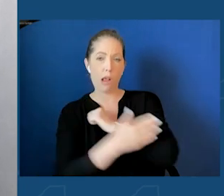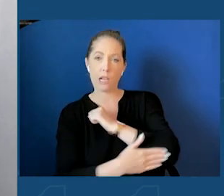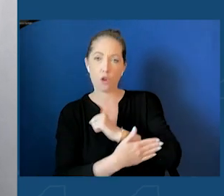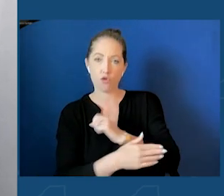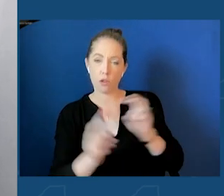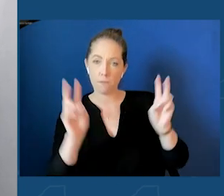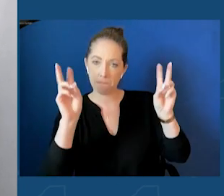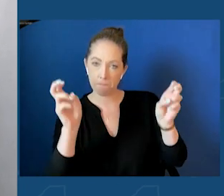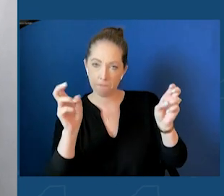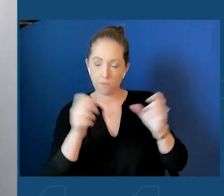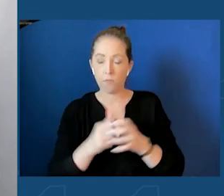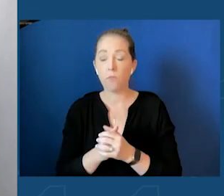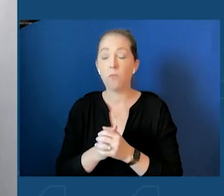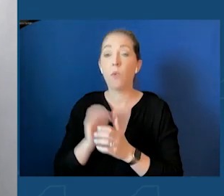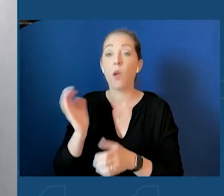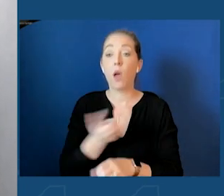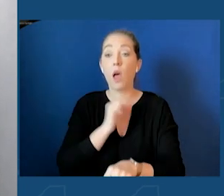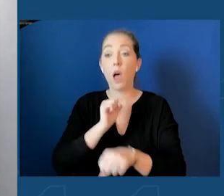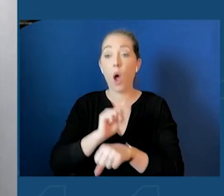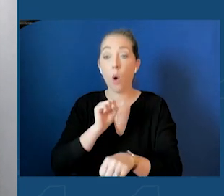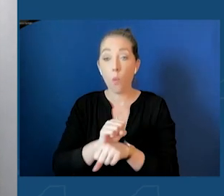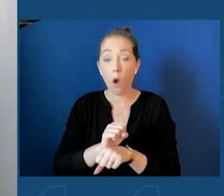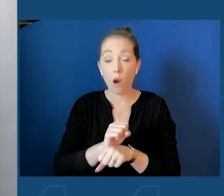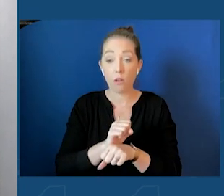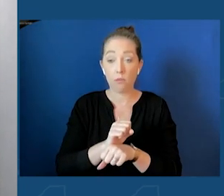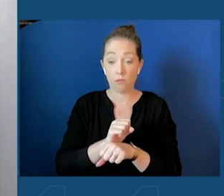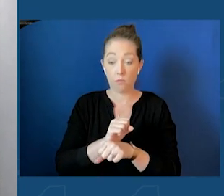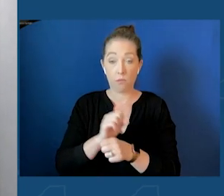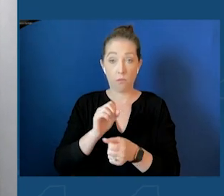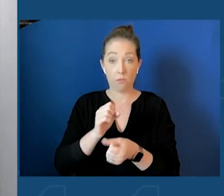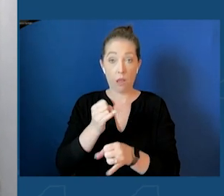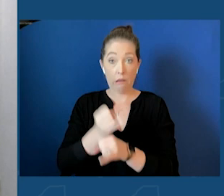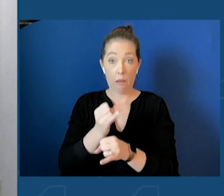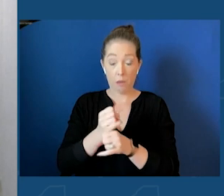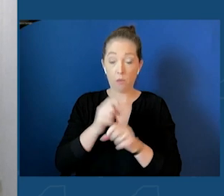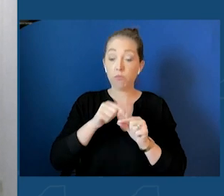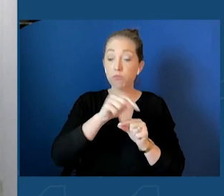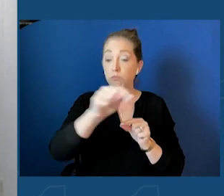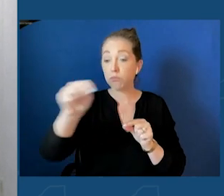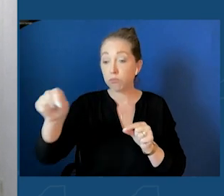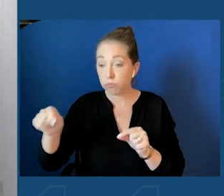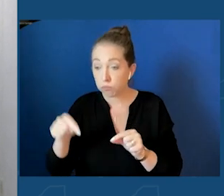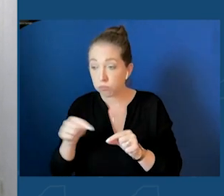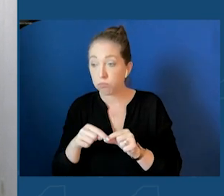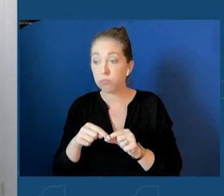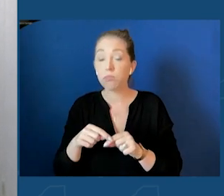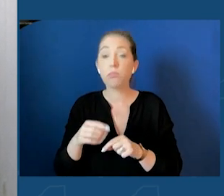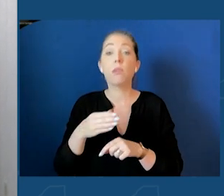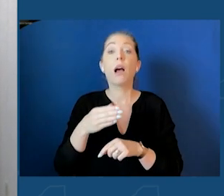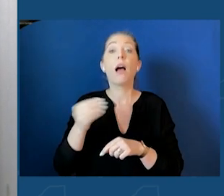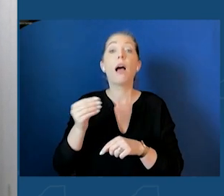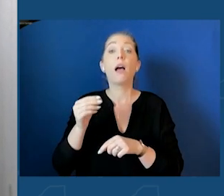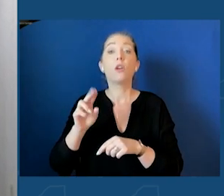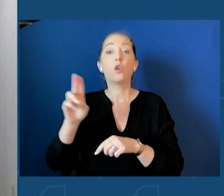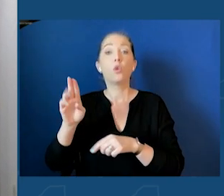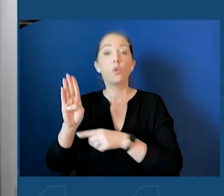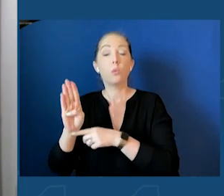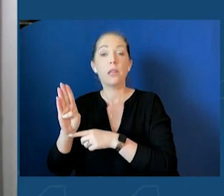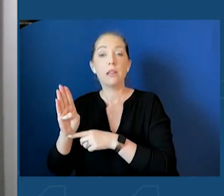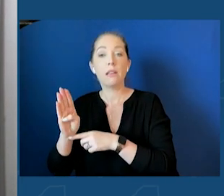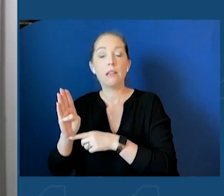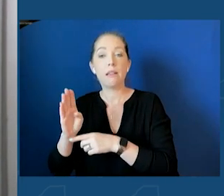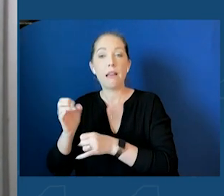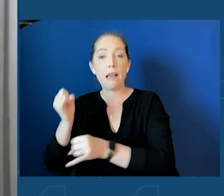is taking place across campus and across the disciplines, including UB's Renew Institute, whose